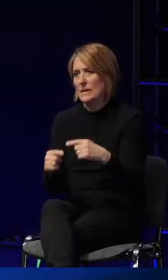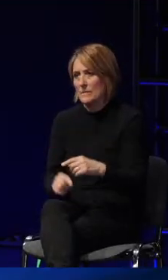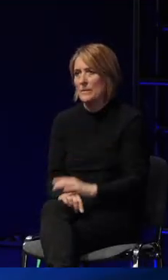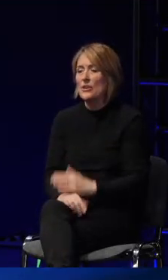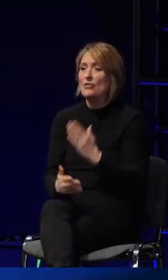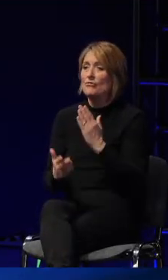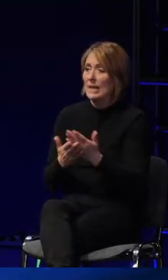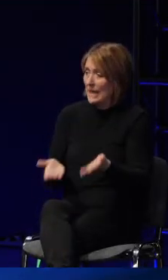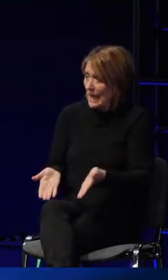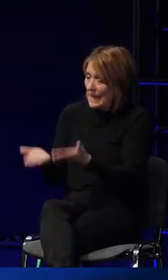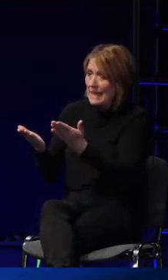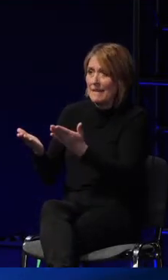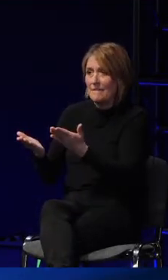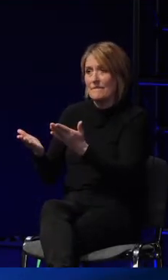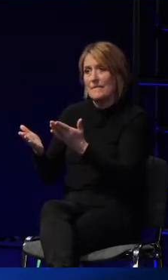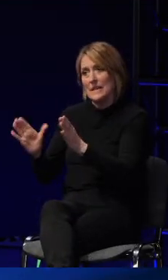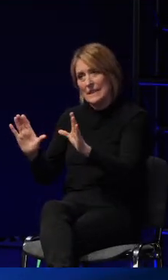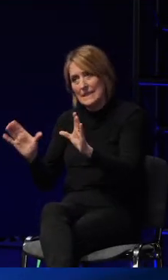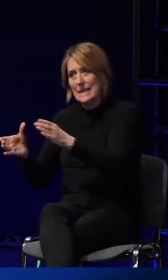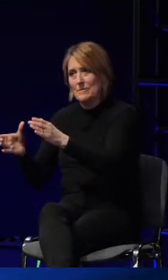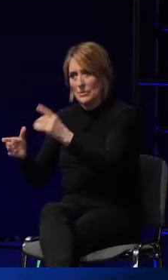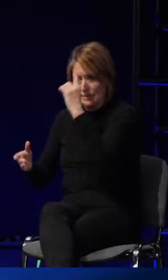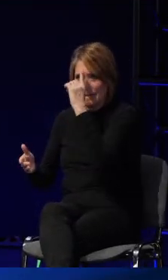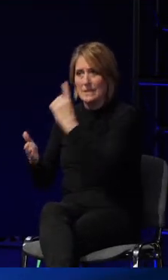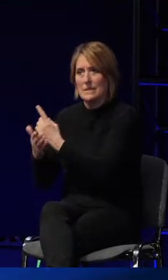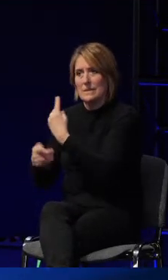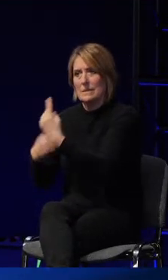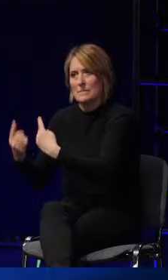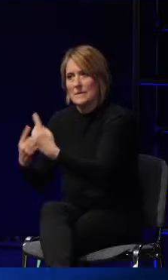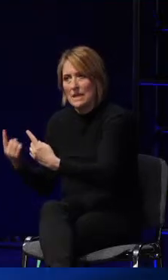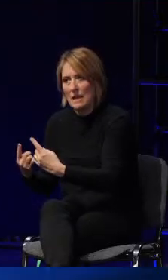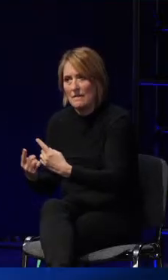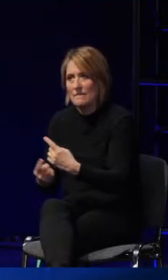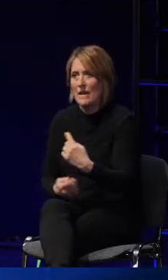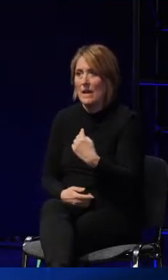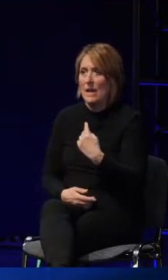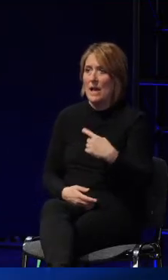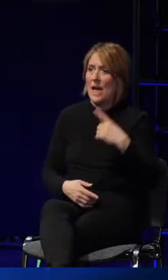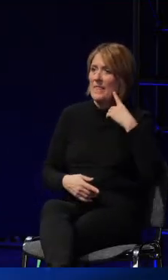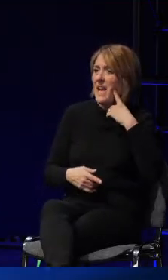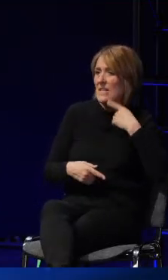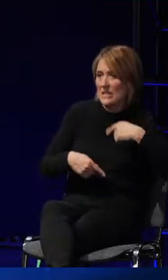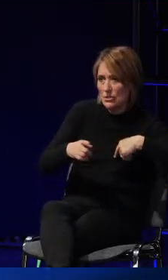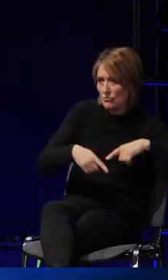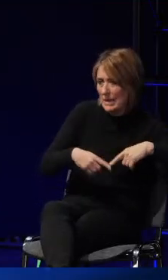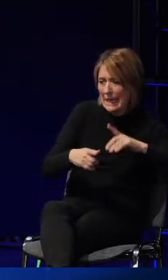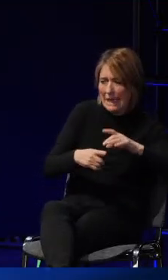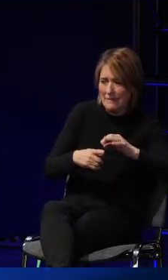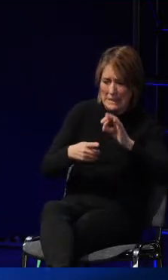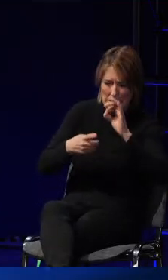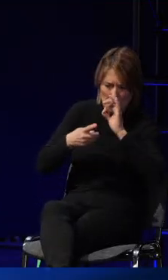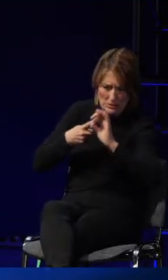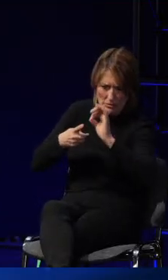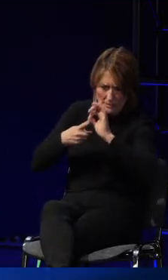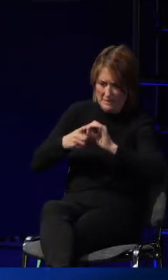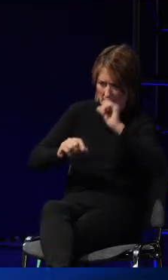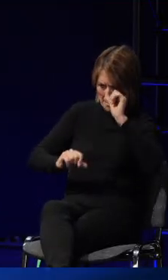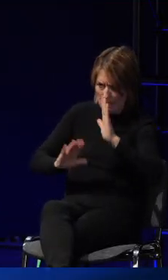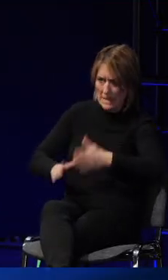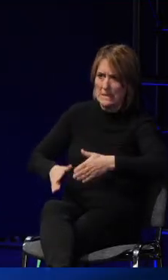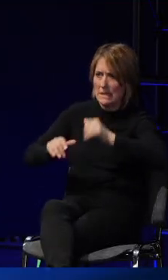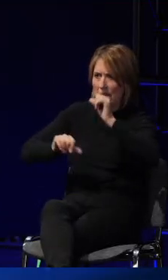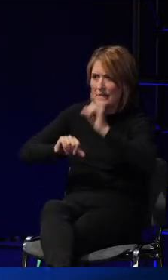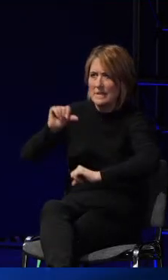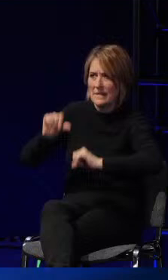agency because it's more fun. I know with my work with directors, like, it's really boring to work with a director who's incredibly prescriptive about everything